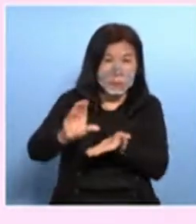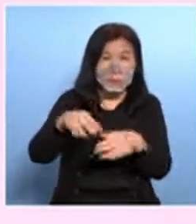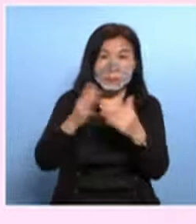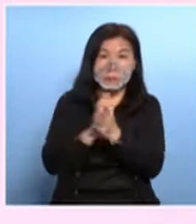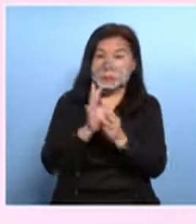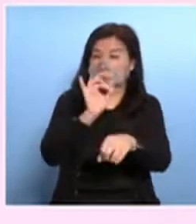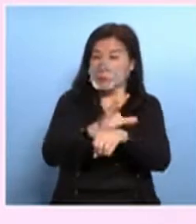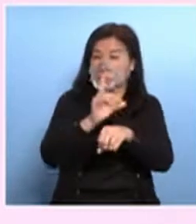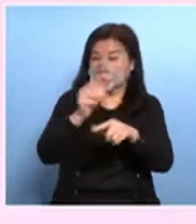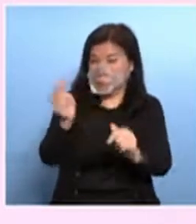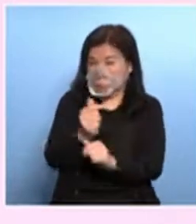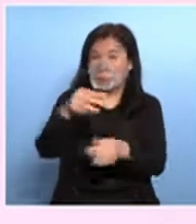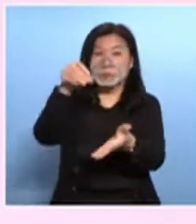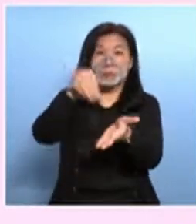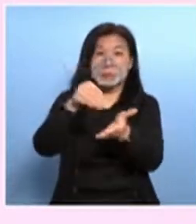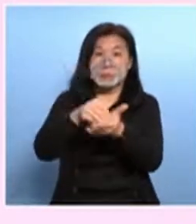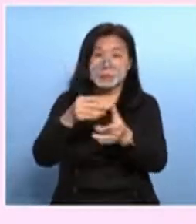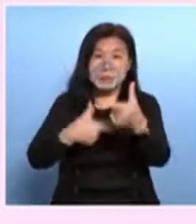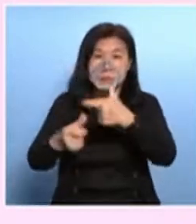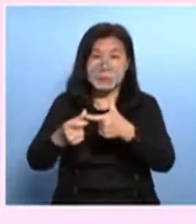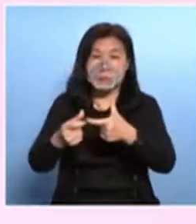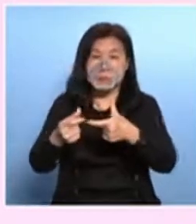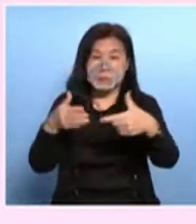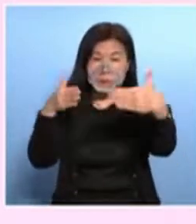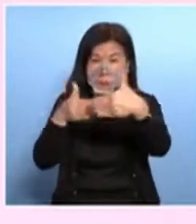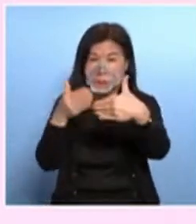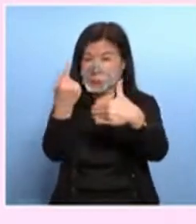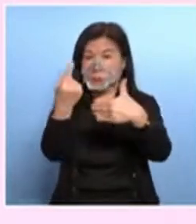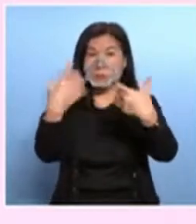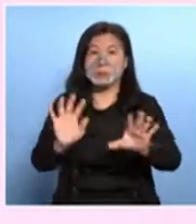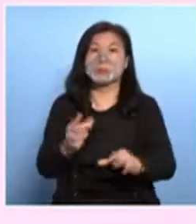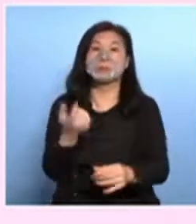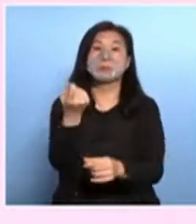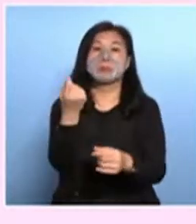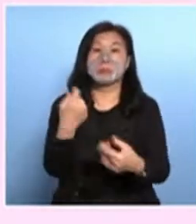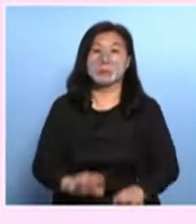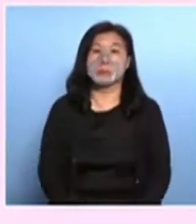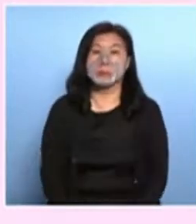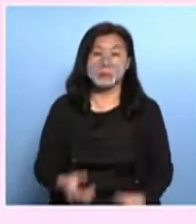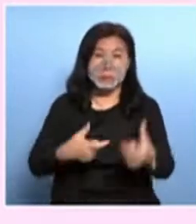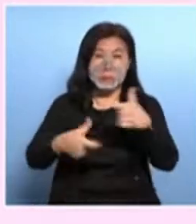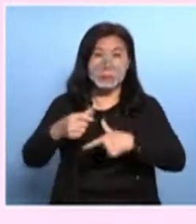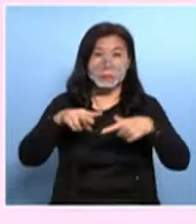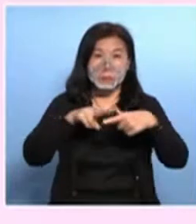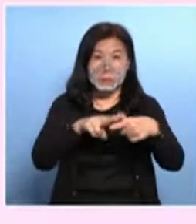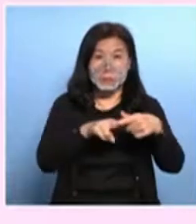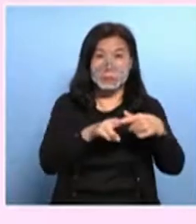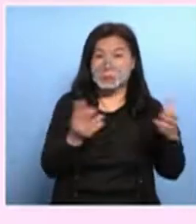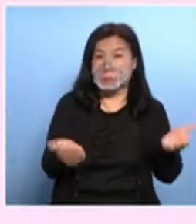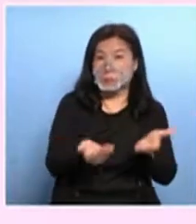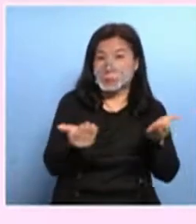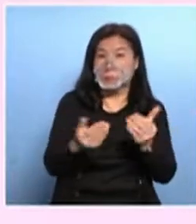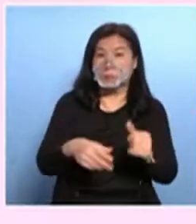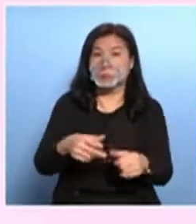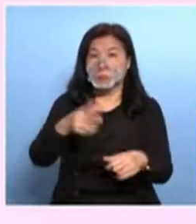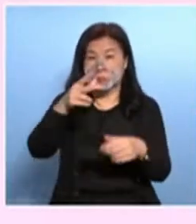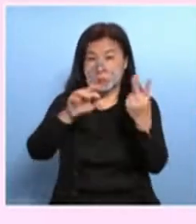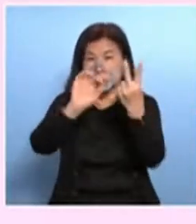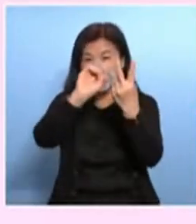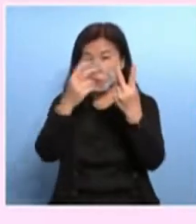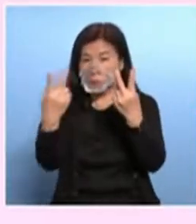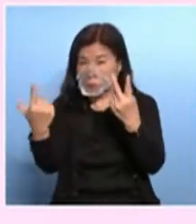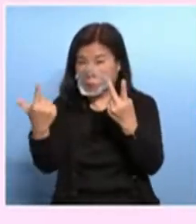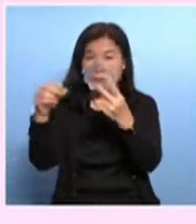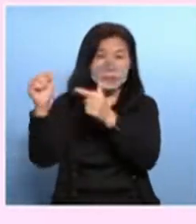to submit the funding application to the LESCO in the next financial year with a view to achieving full implementation of the TSW as early as possible. Trade